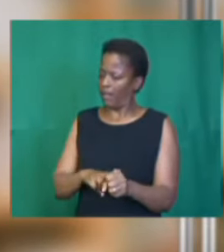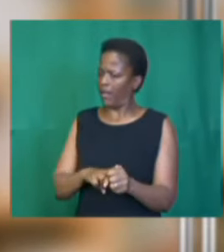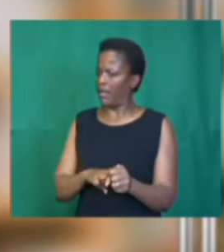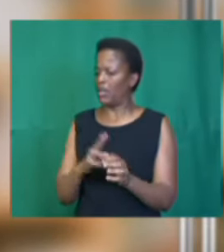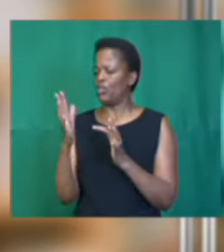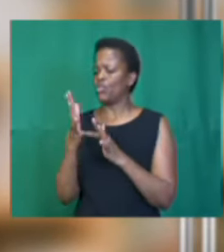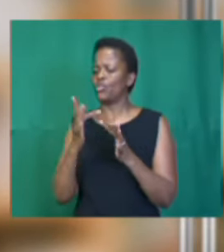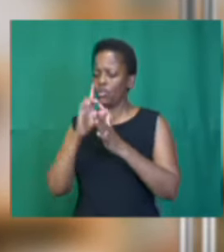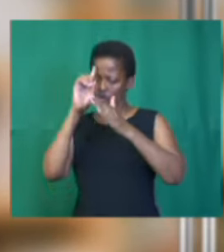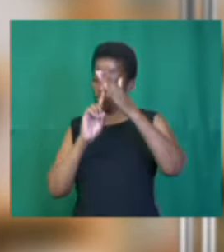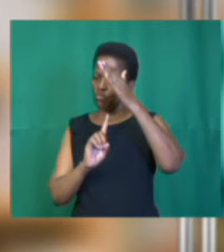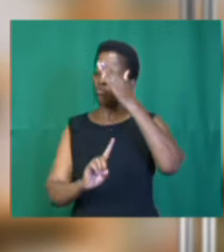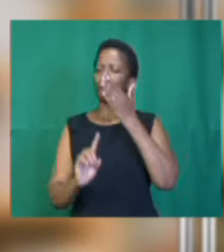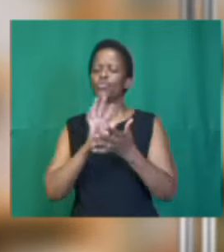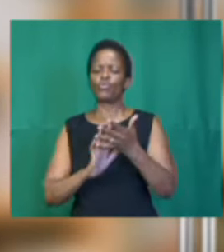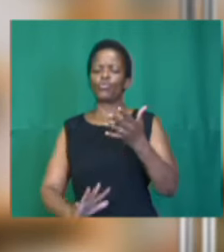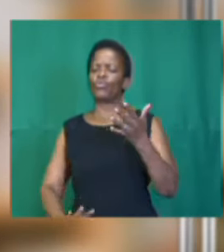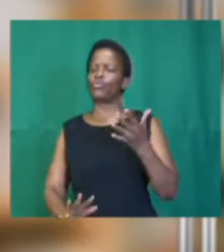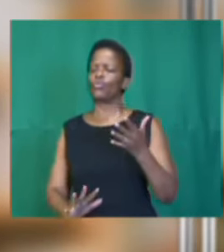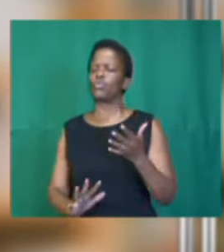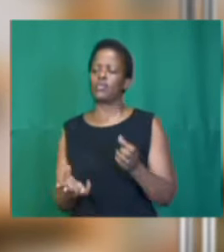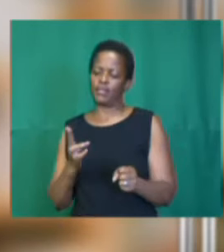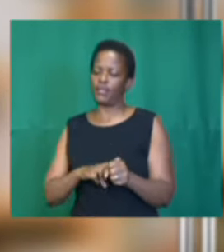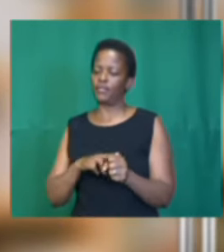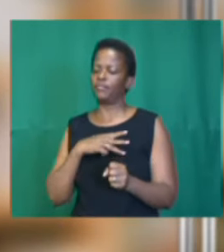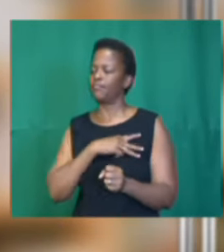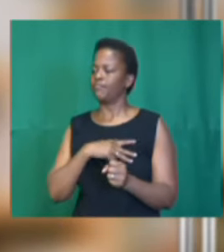entry. And then the second one says,